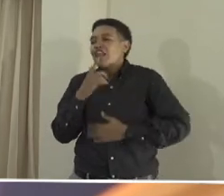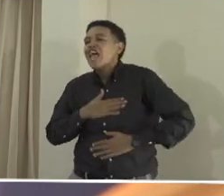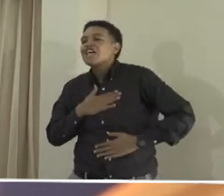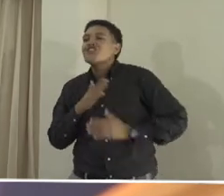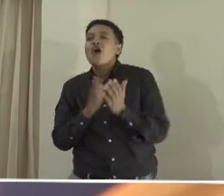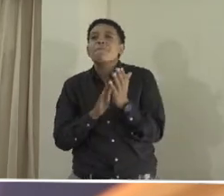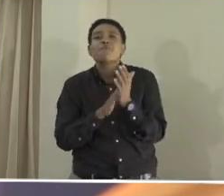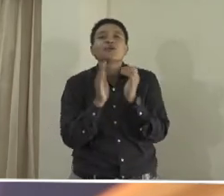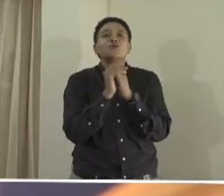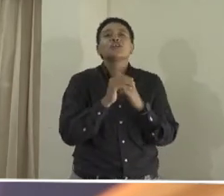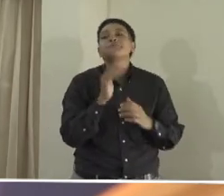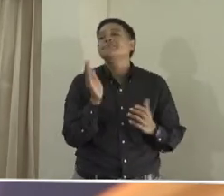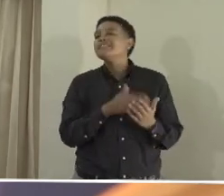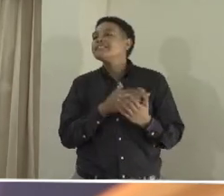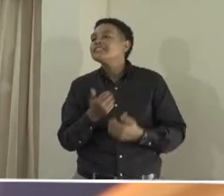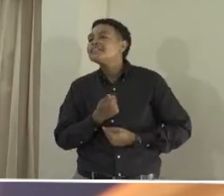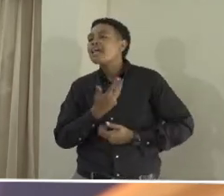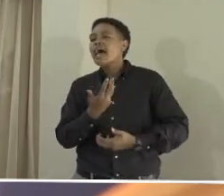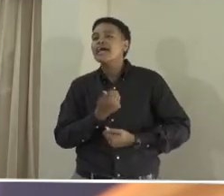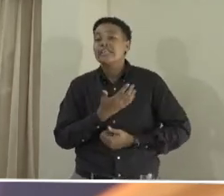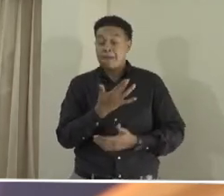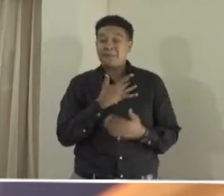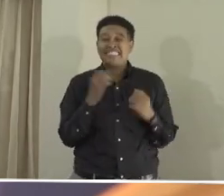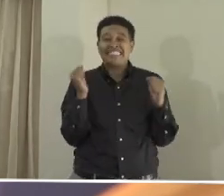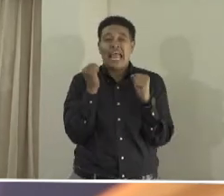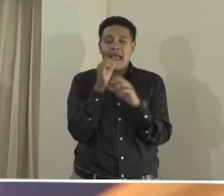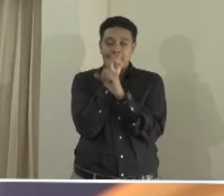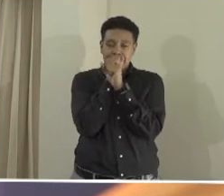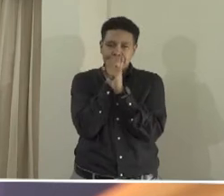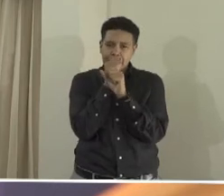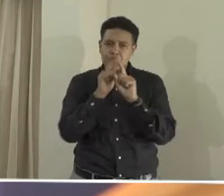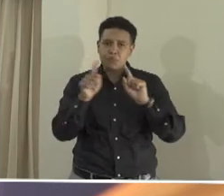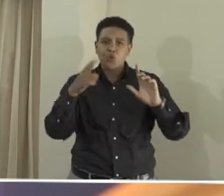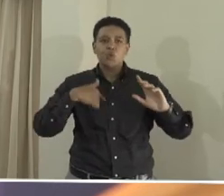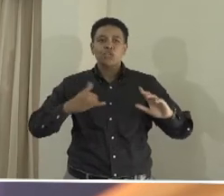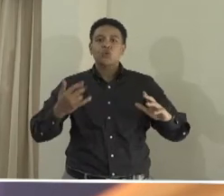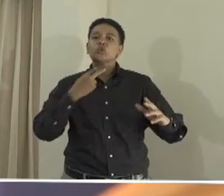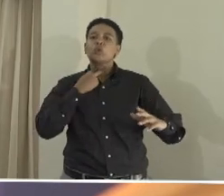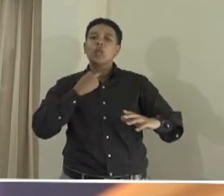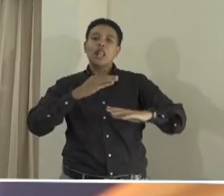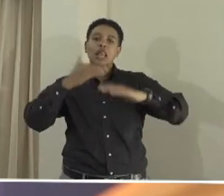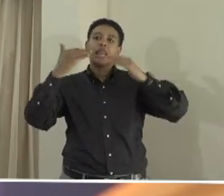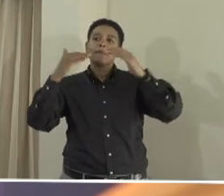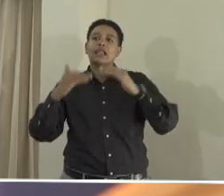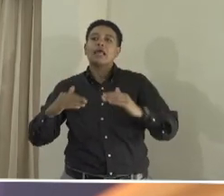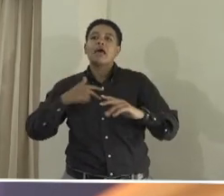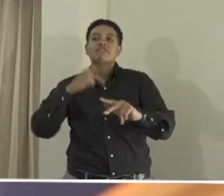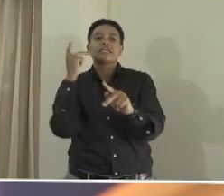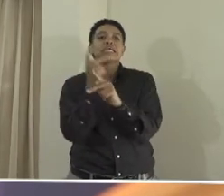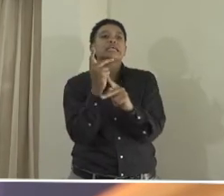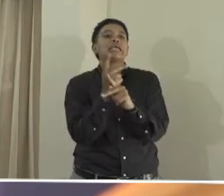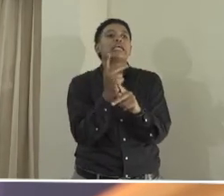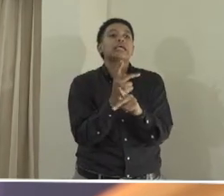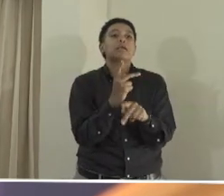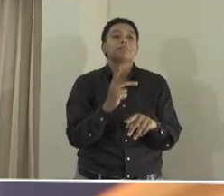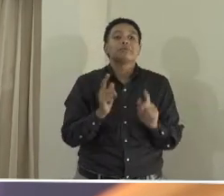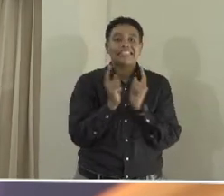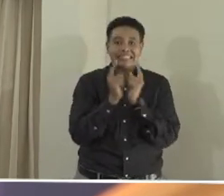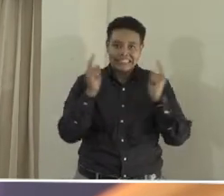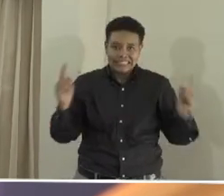worship. But we are constrained. We have to keep our